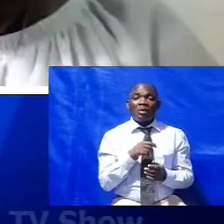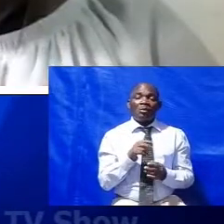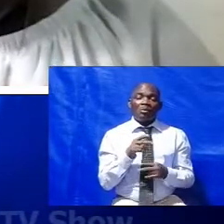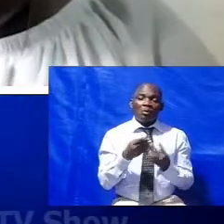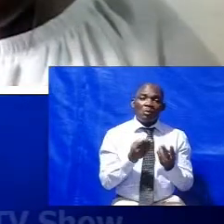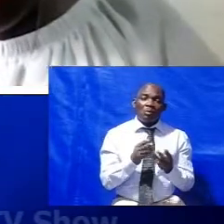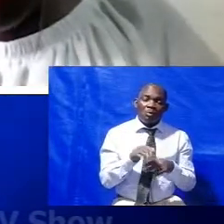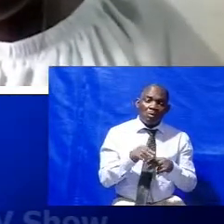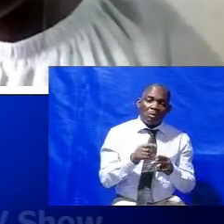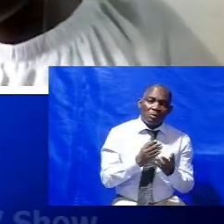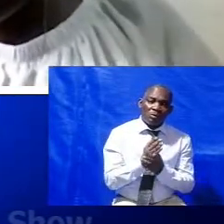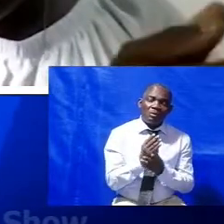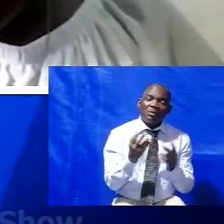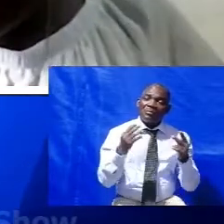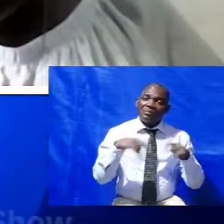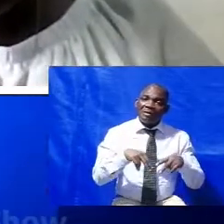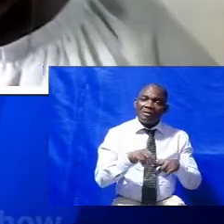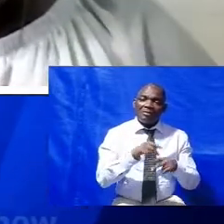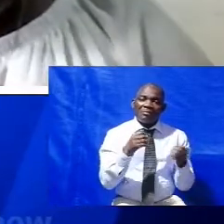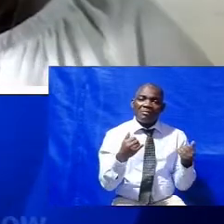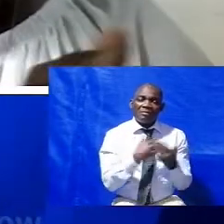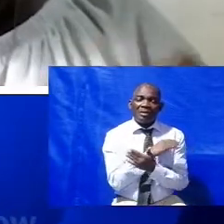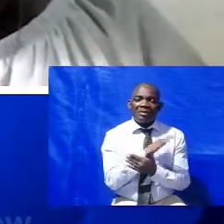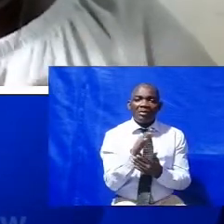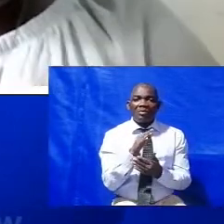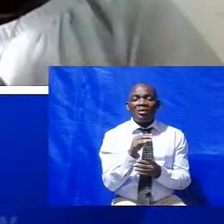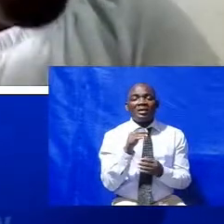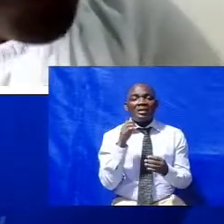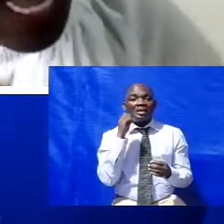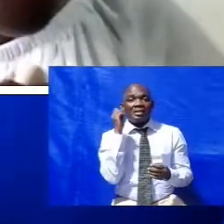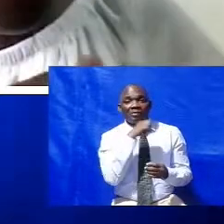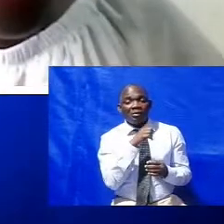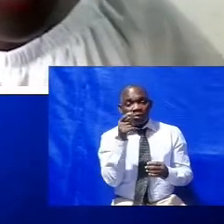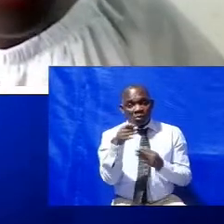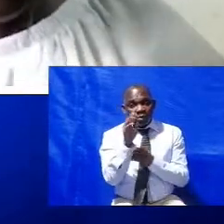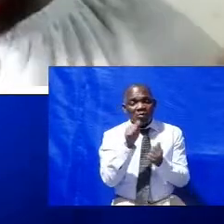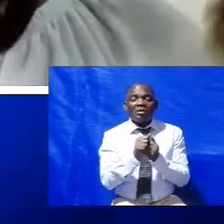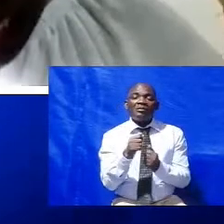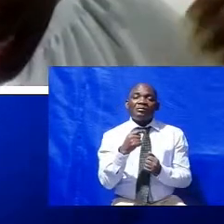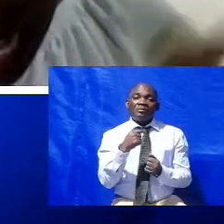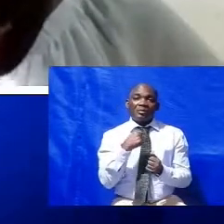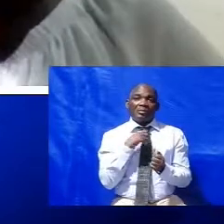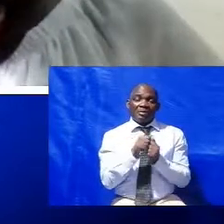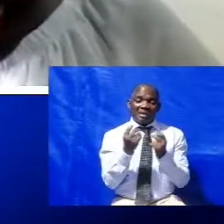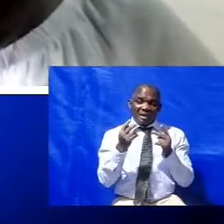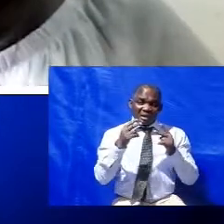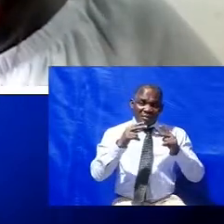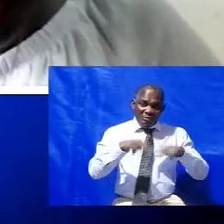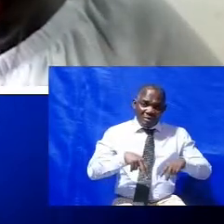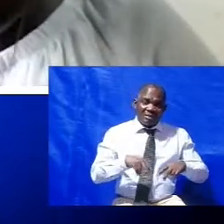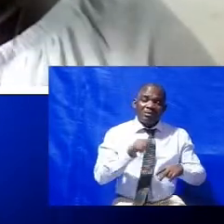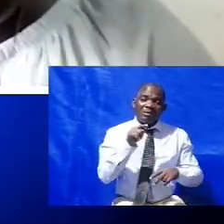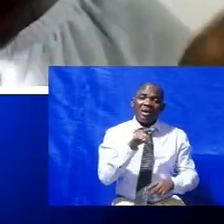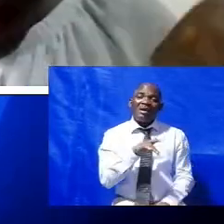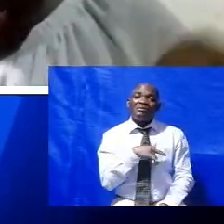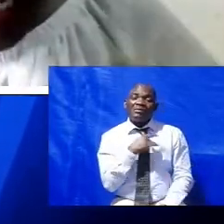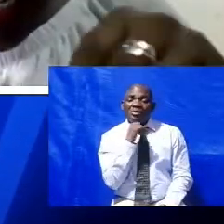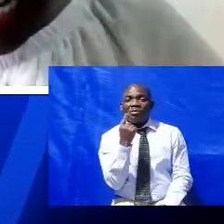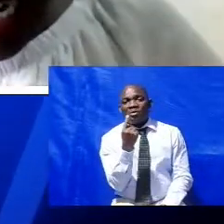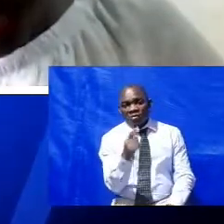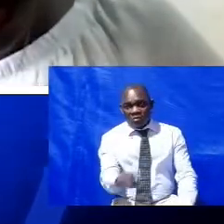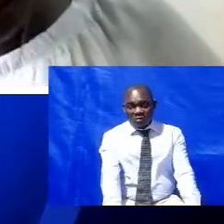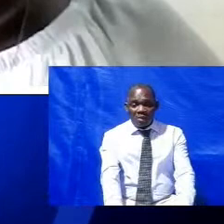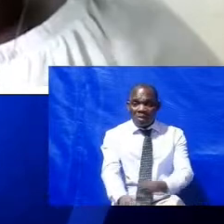that though I walk through the valley of the shadow of death, I fear no evil, for you are with me. In that valley of the shadow of death, you are